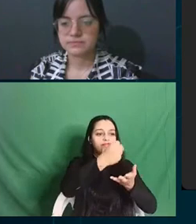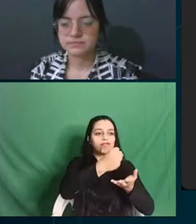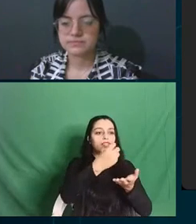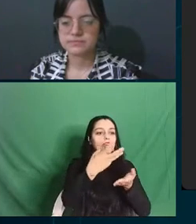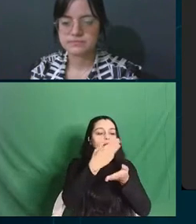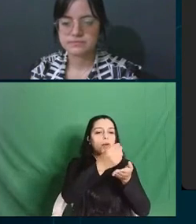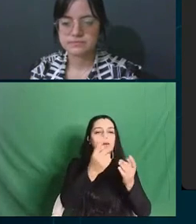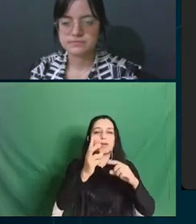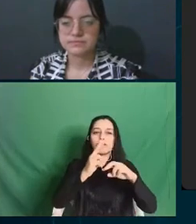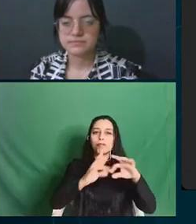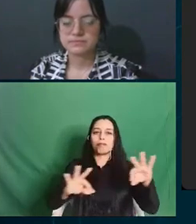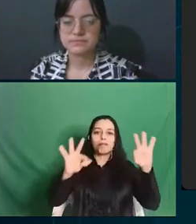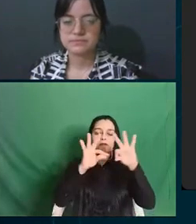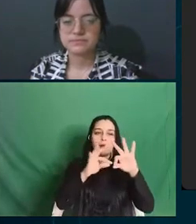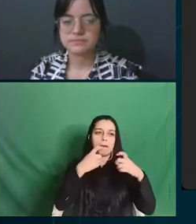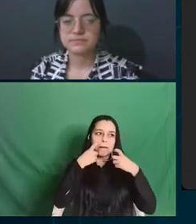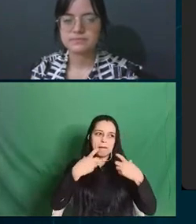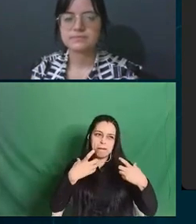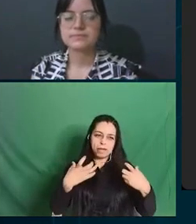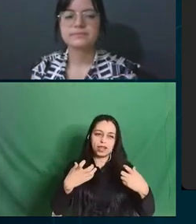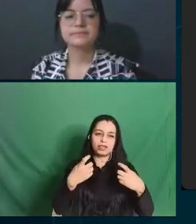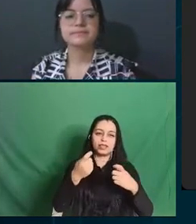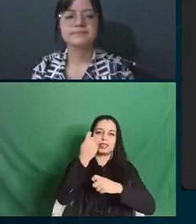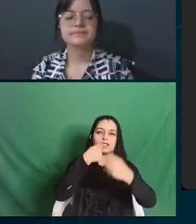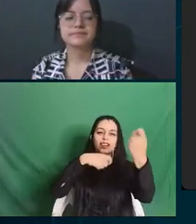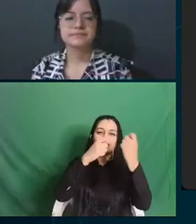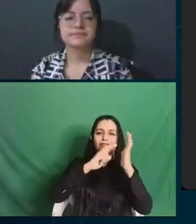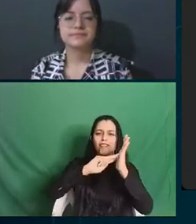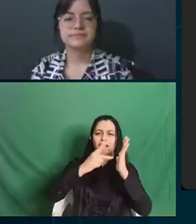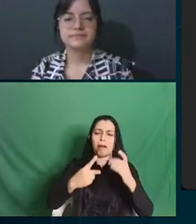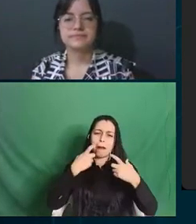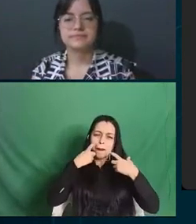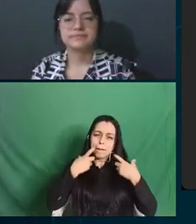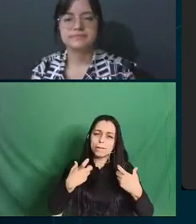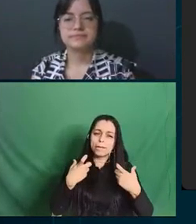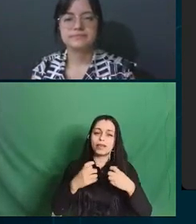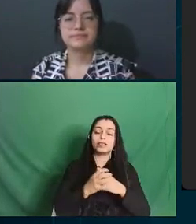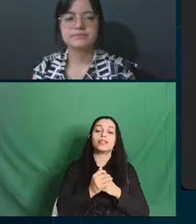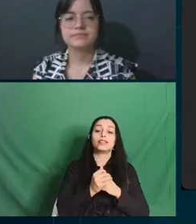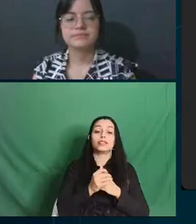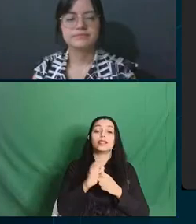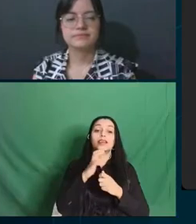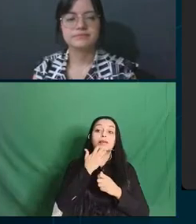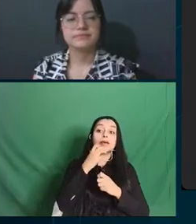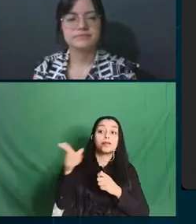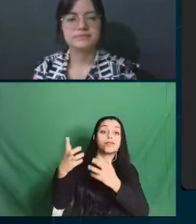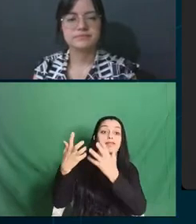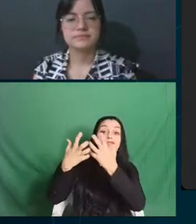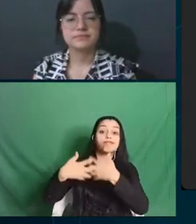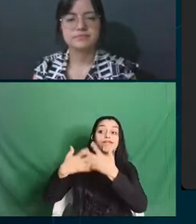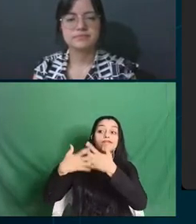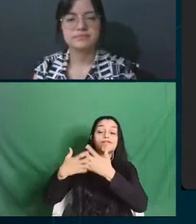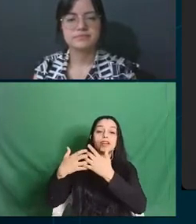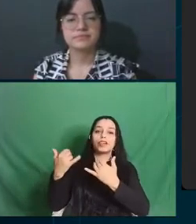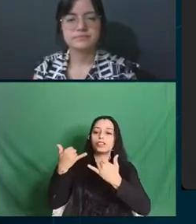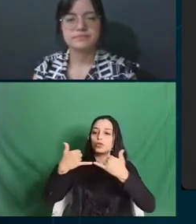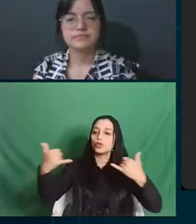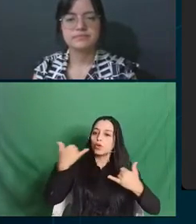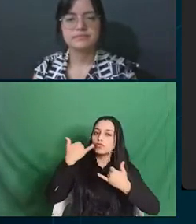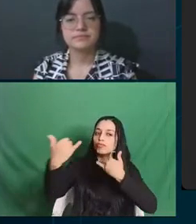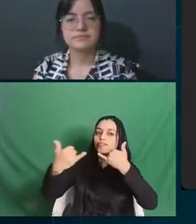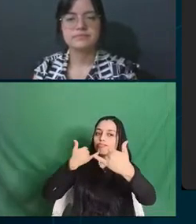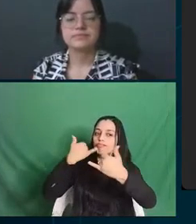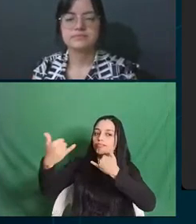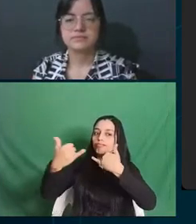the telecoms have done, right? To be able to connect cheaply to that infrastructure,